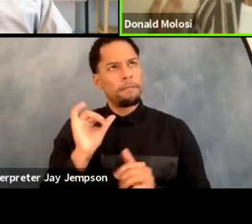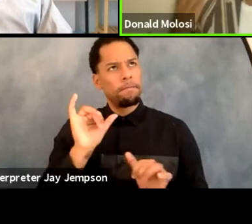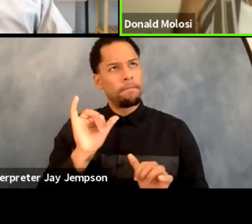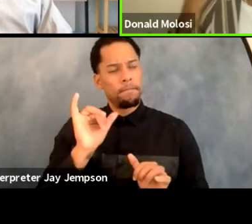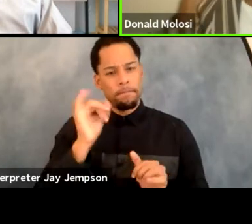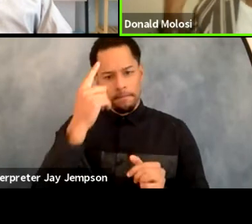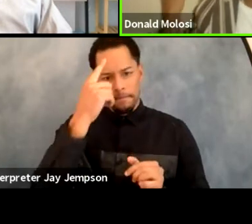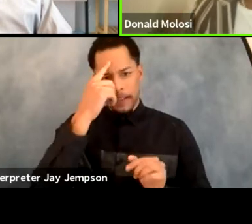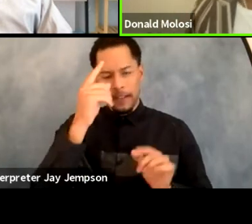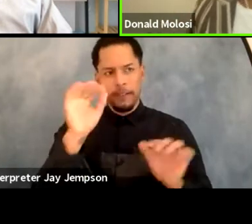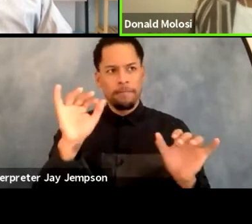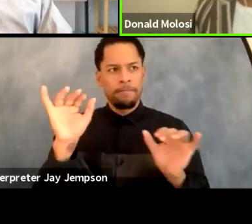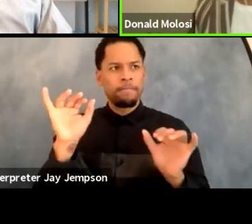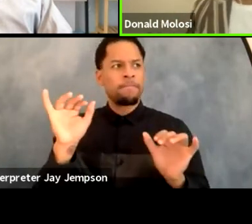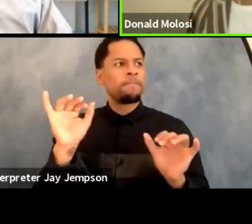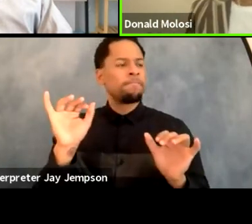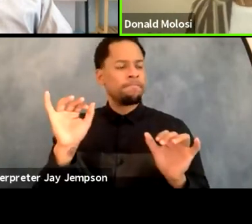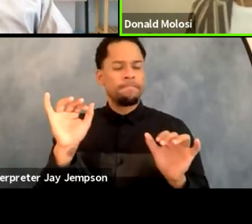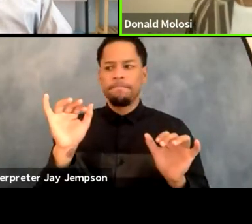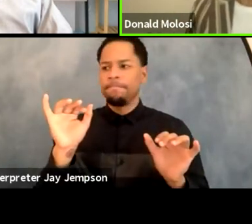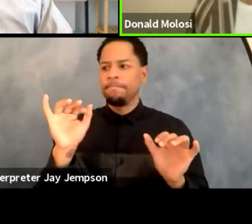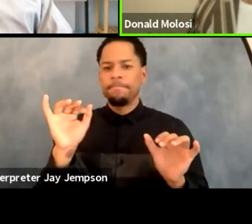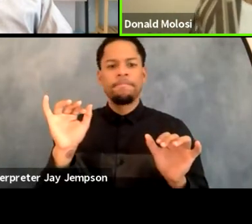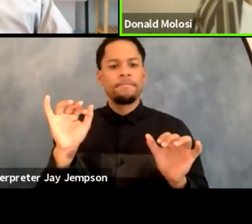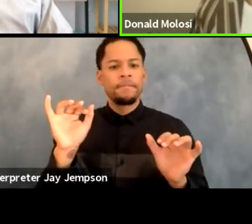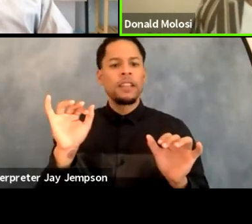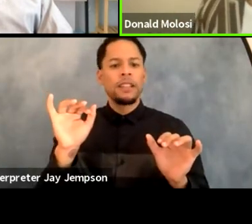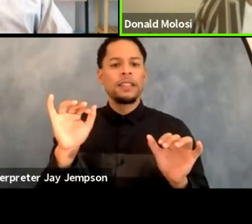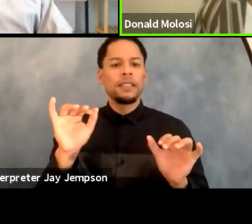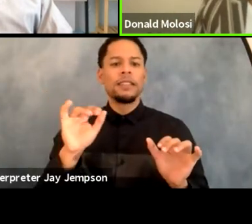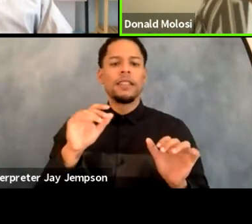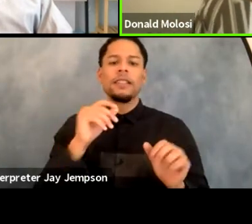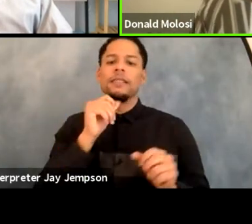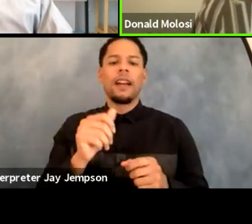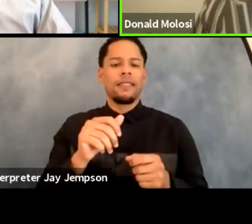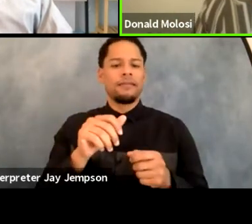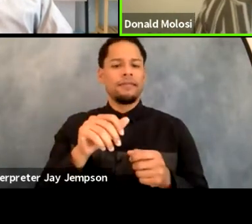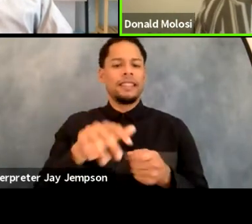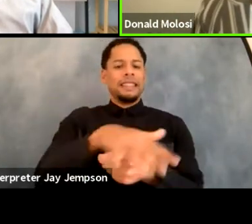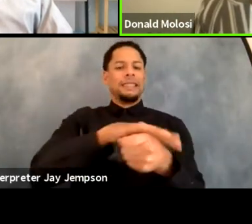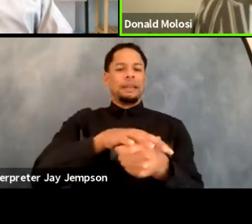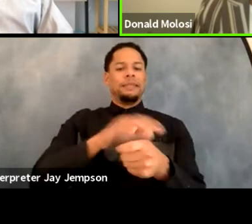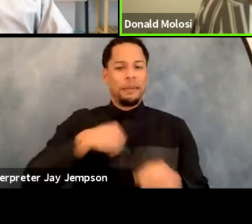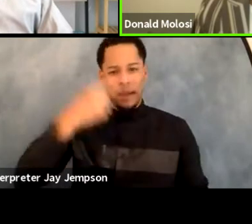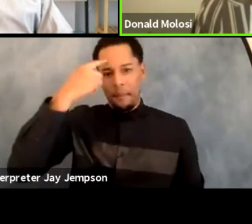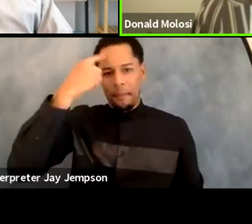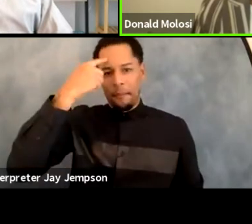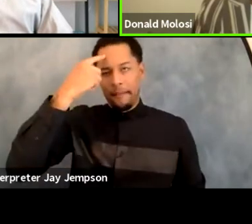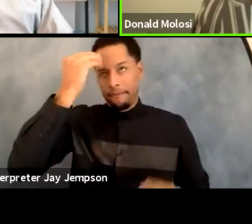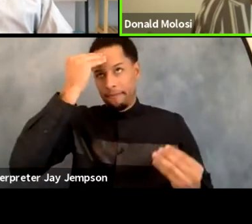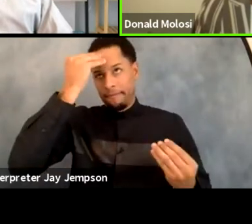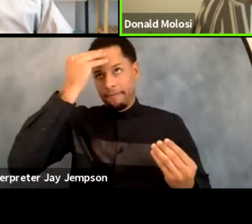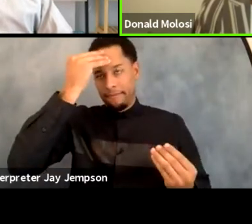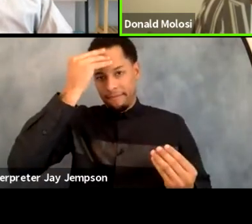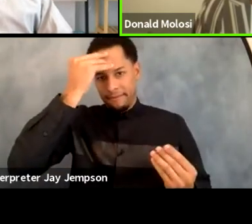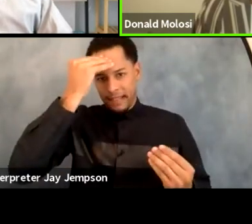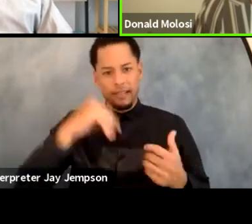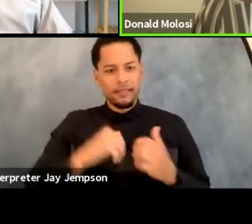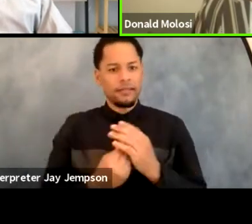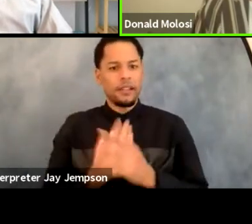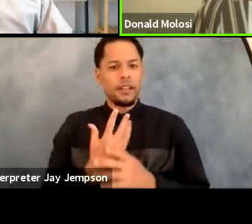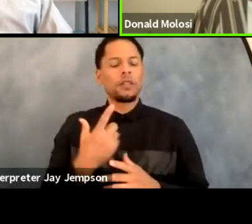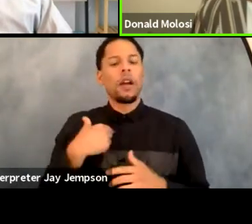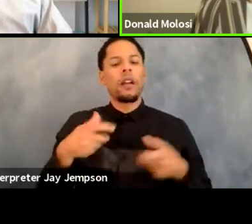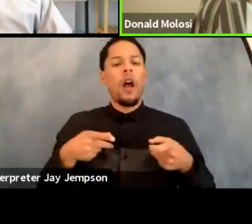was my headspace, not really the space in the literal sense, that I got the opportunity to work, to teach at a